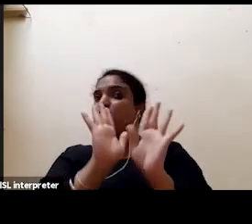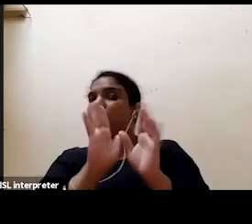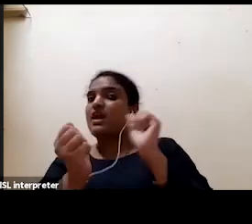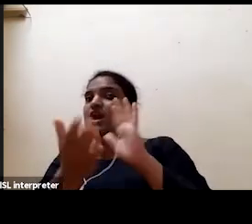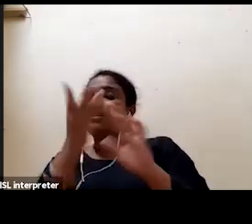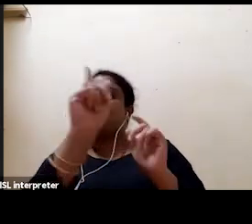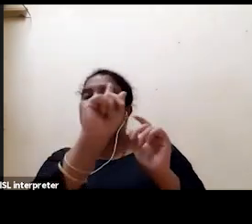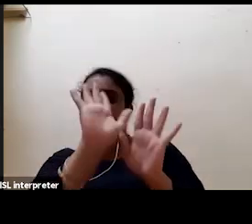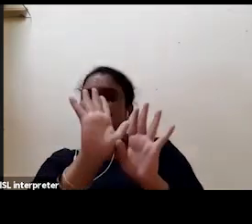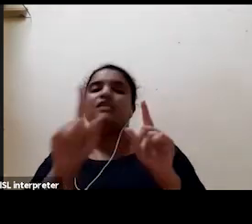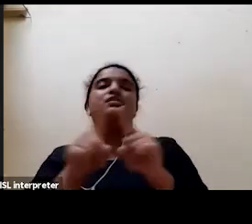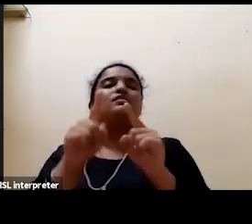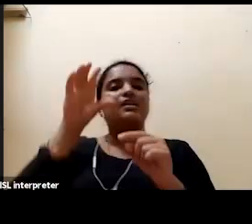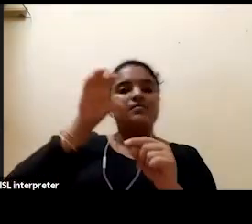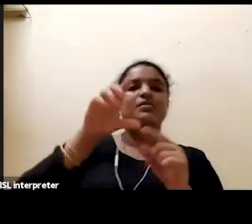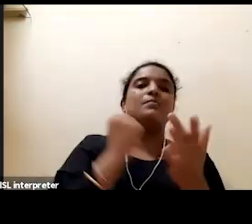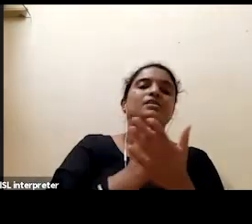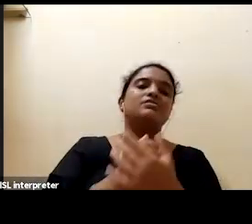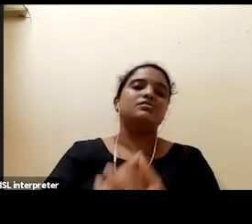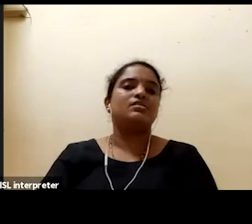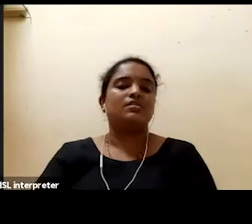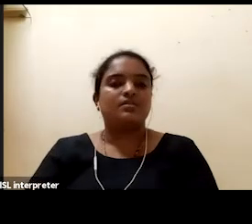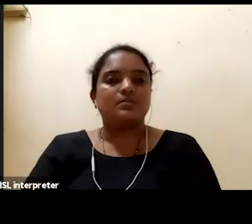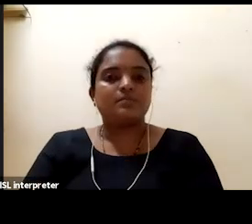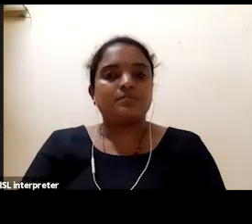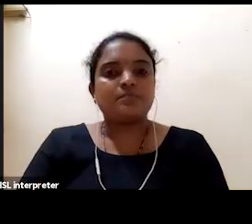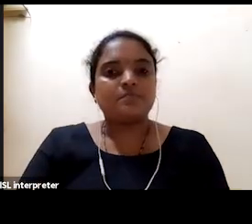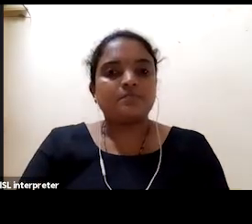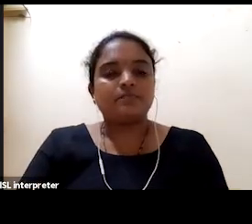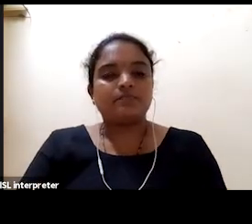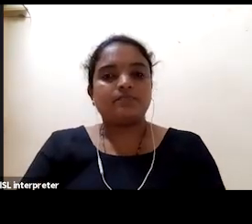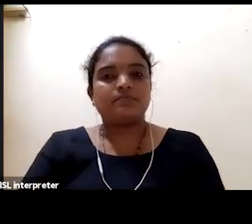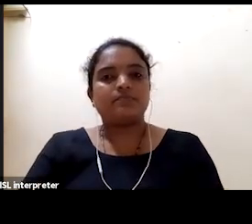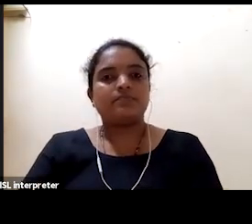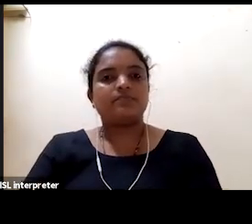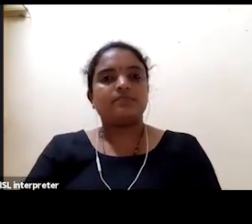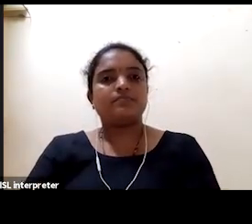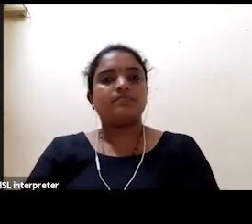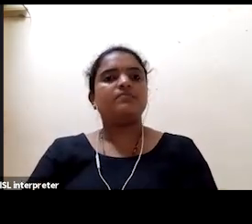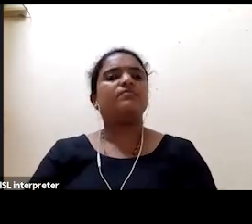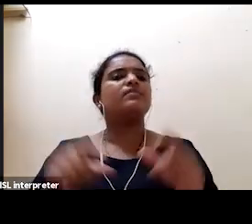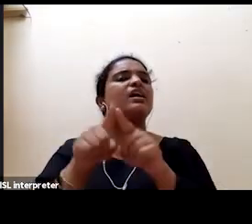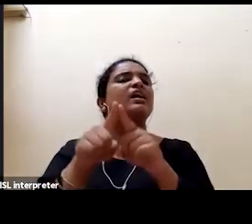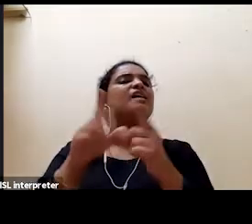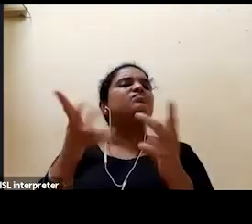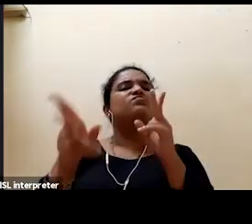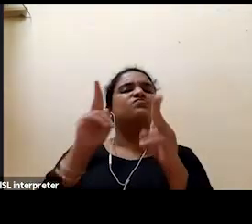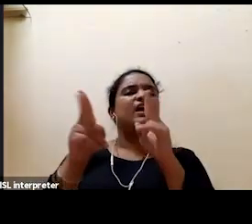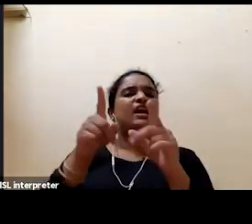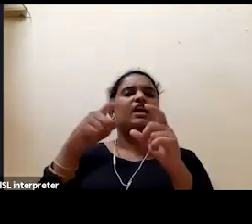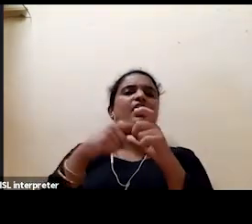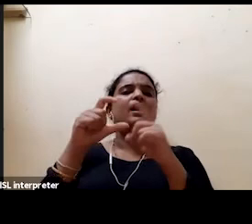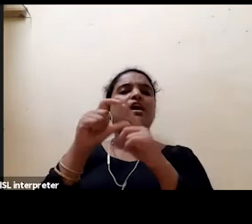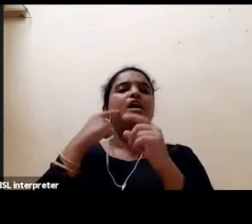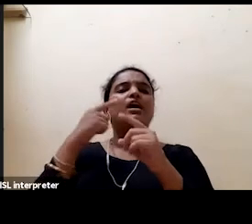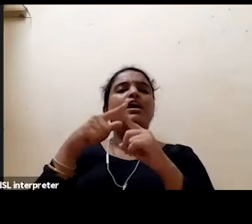so let's quickly, okay, we're on time. Let's quickly talk about editing. So now, like I